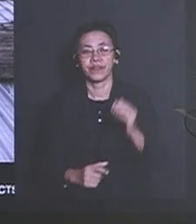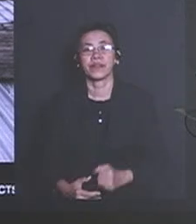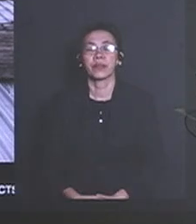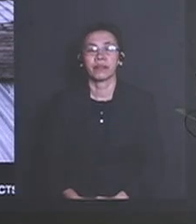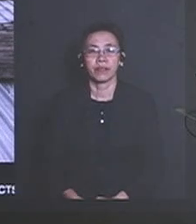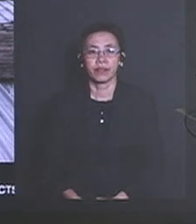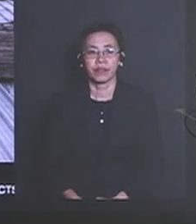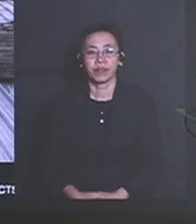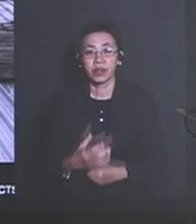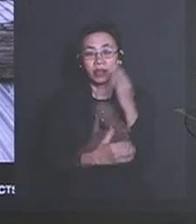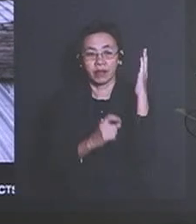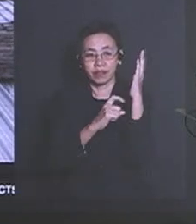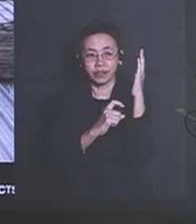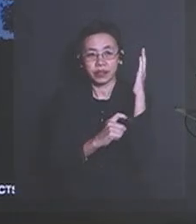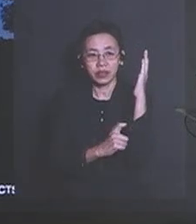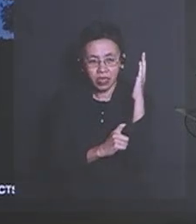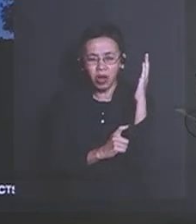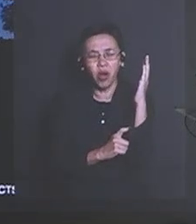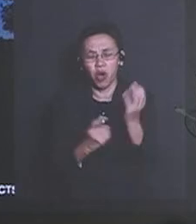materials.